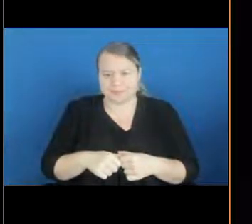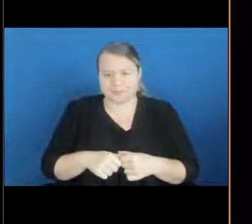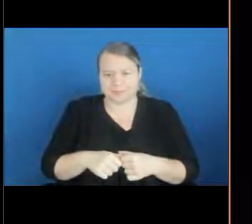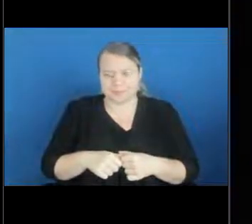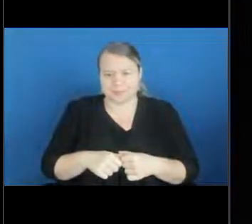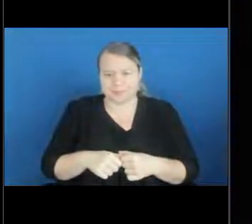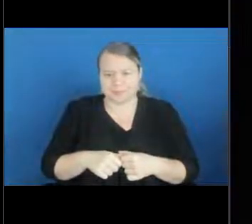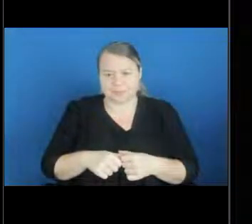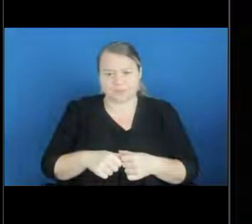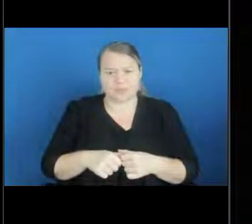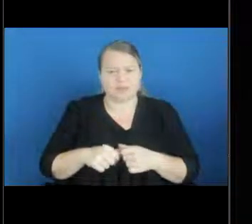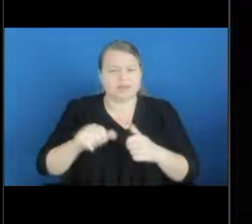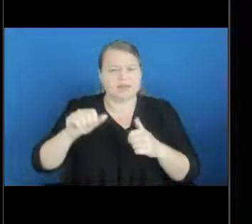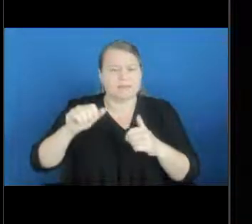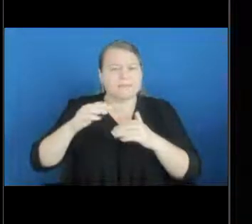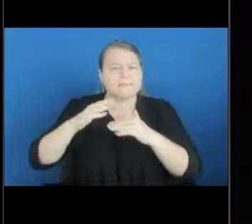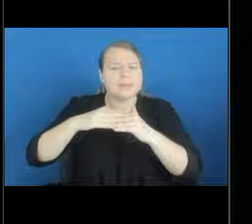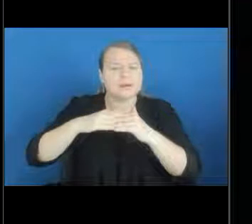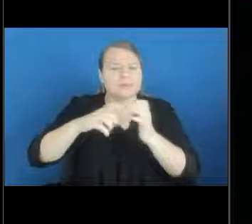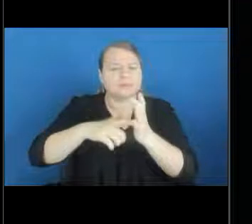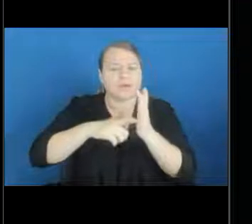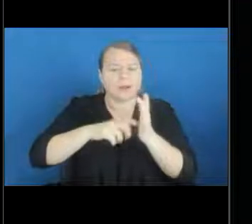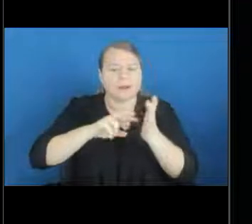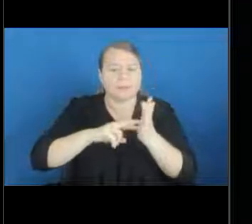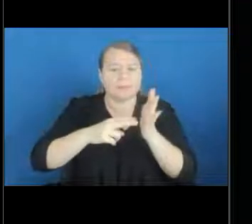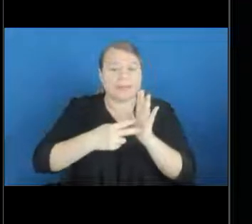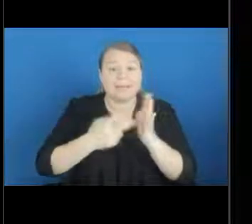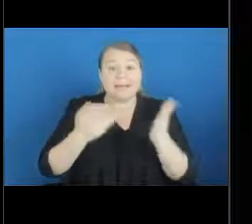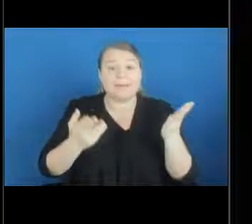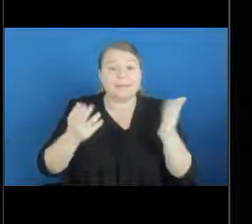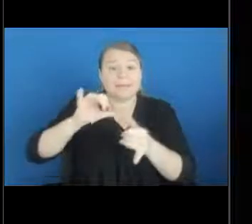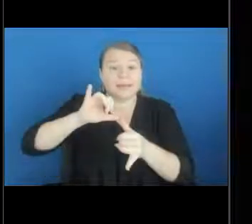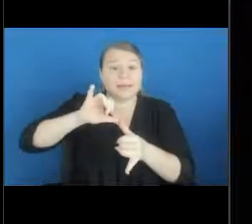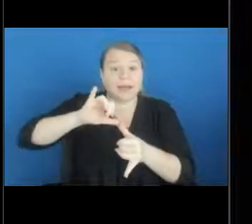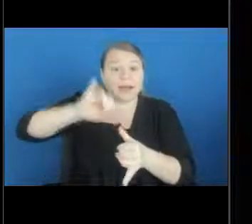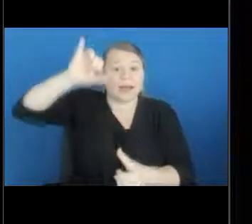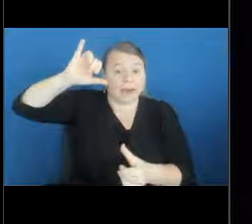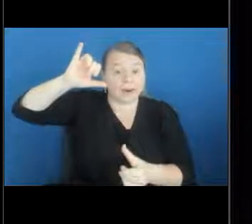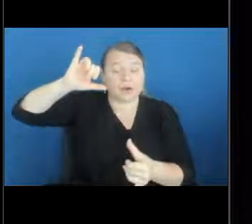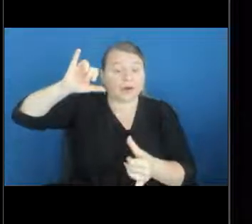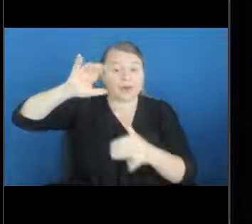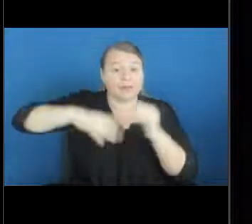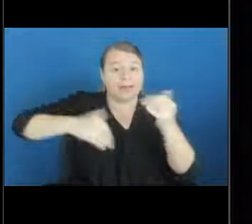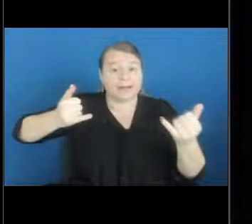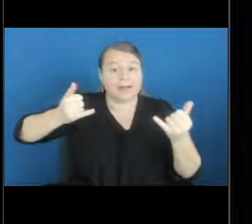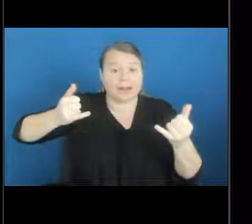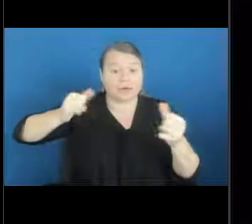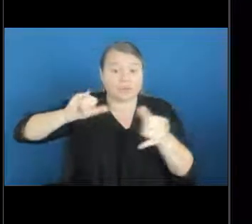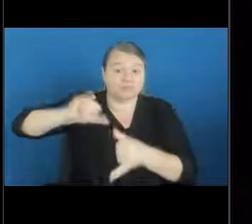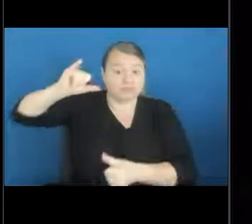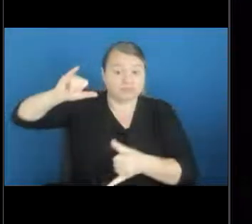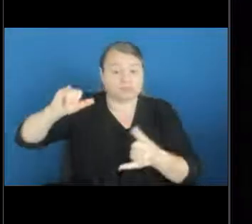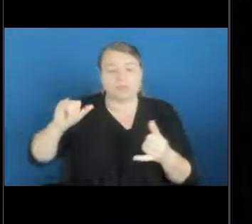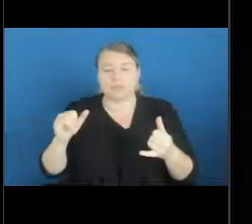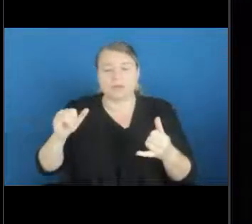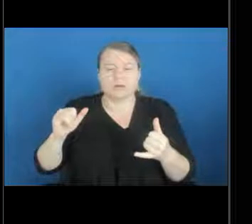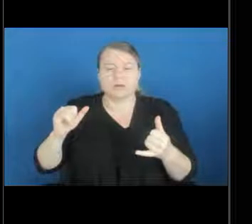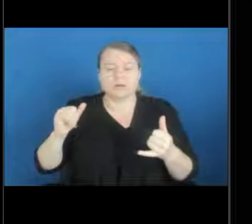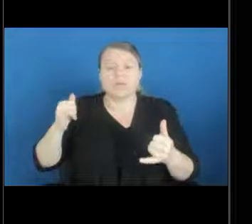minimum requirement, meaning that it might be higher. So as we progress to the final